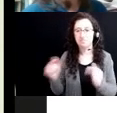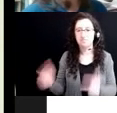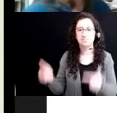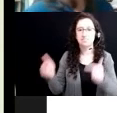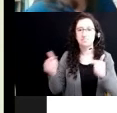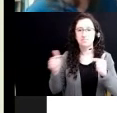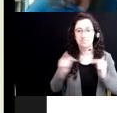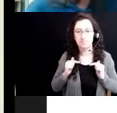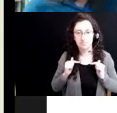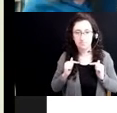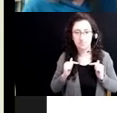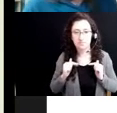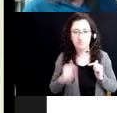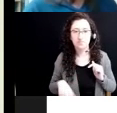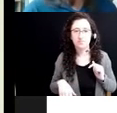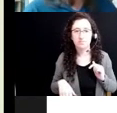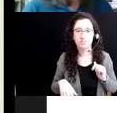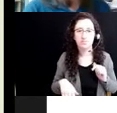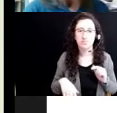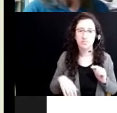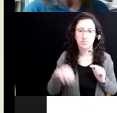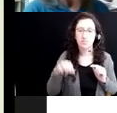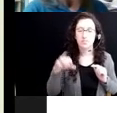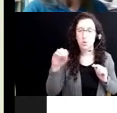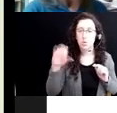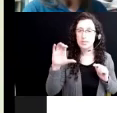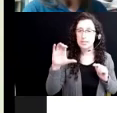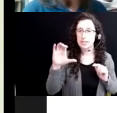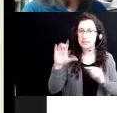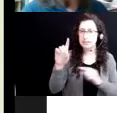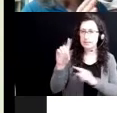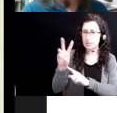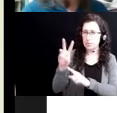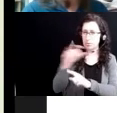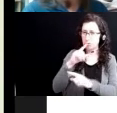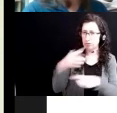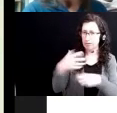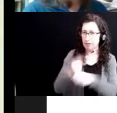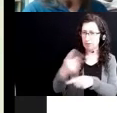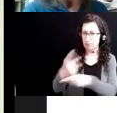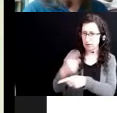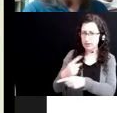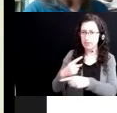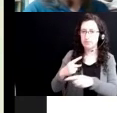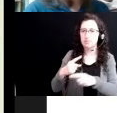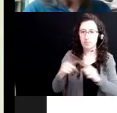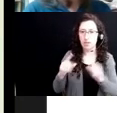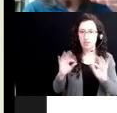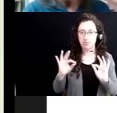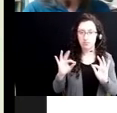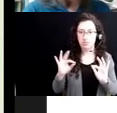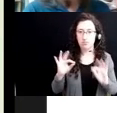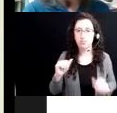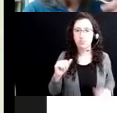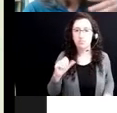ODFNW's guidance document on conserving turtles, and there's a chapter on creating habitat. It goes through